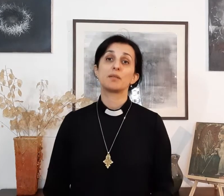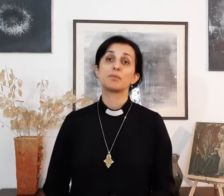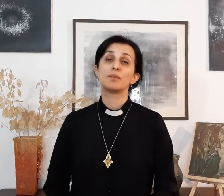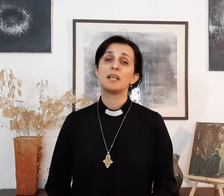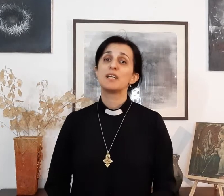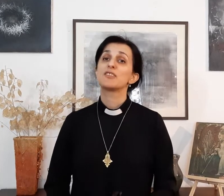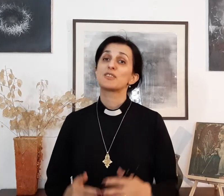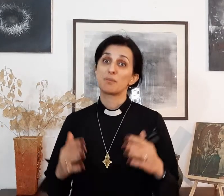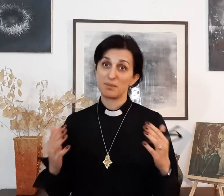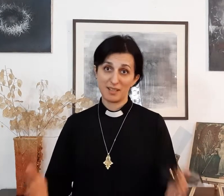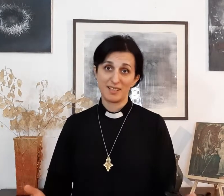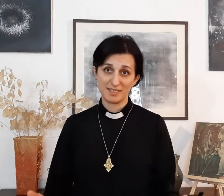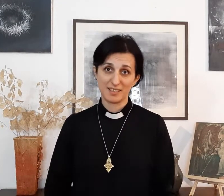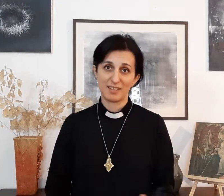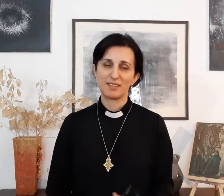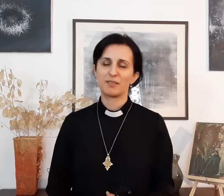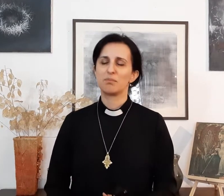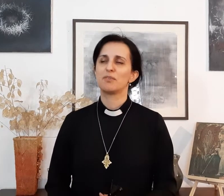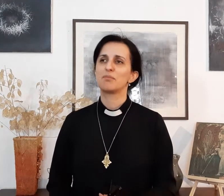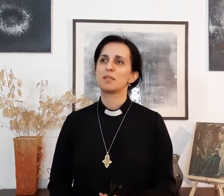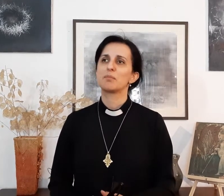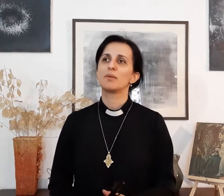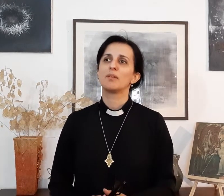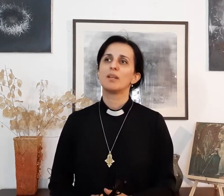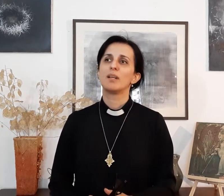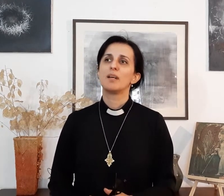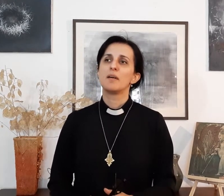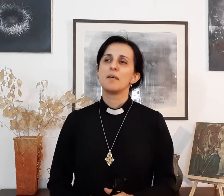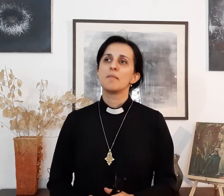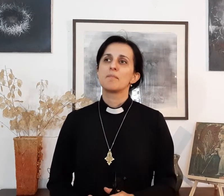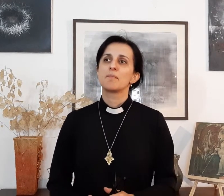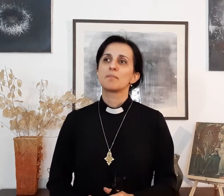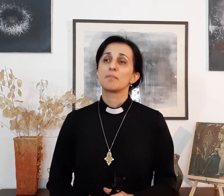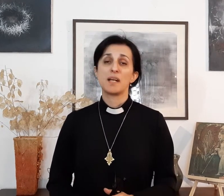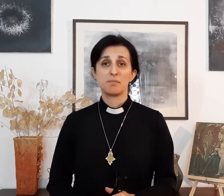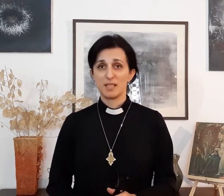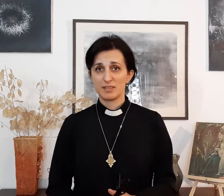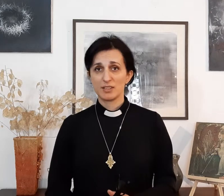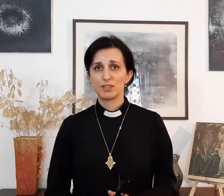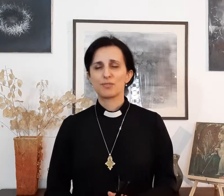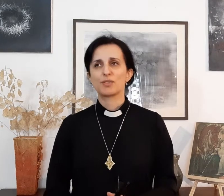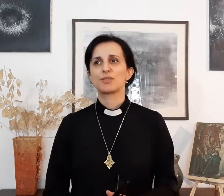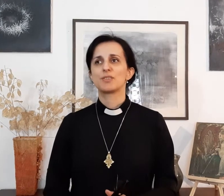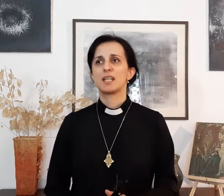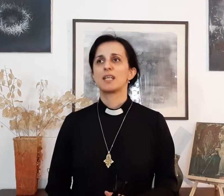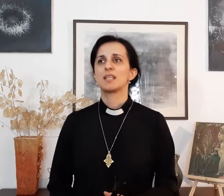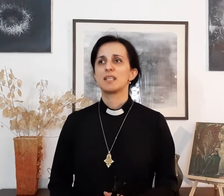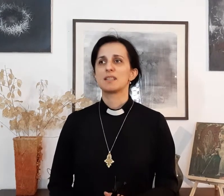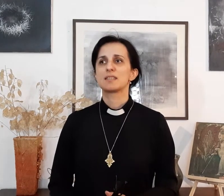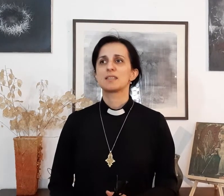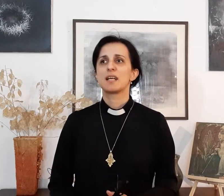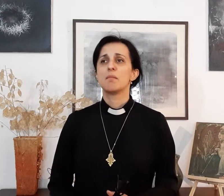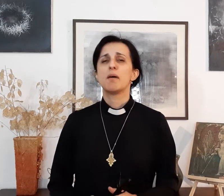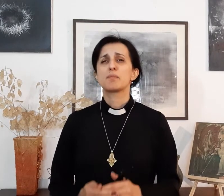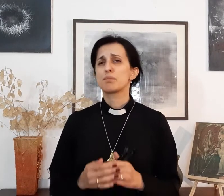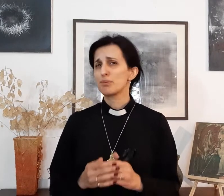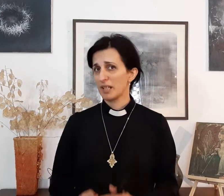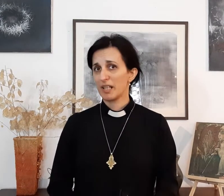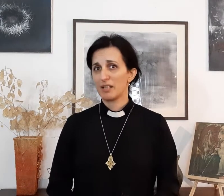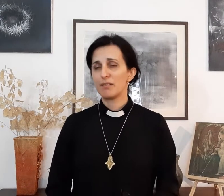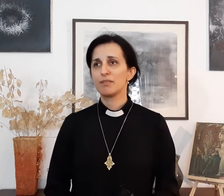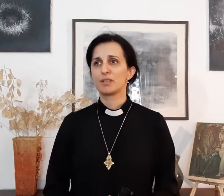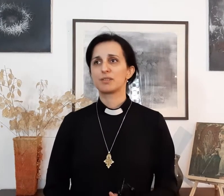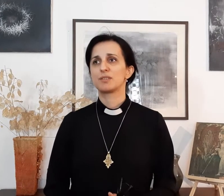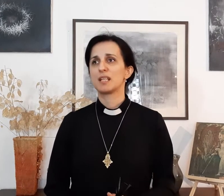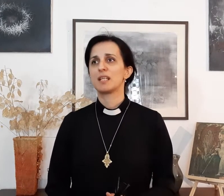of people, surprising group of people. My message for today is, my